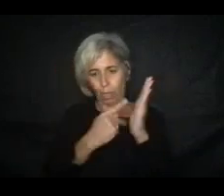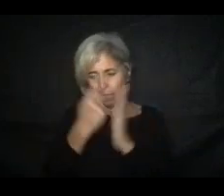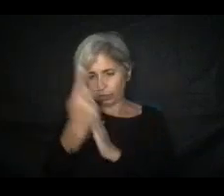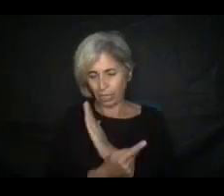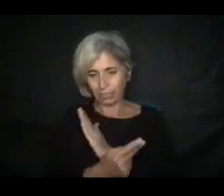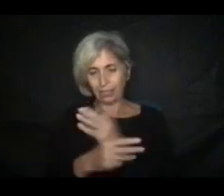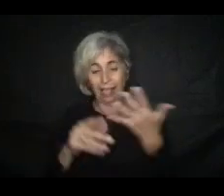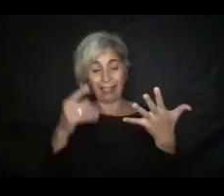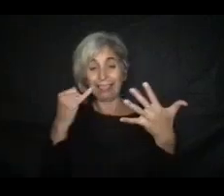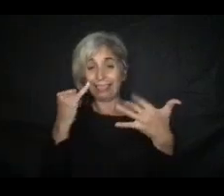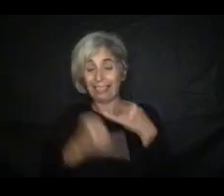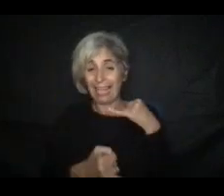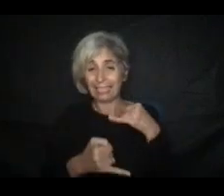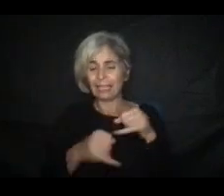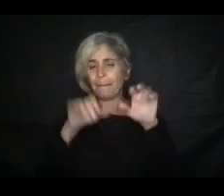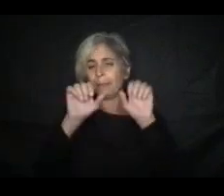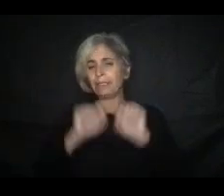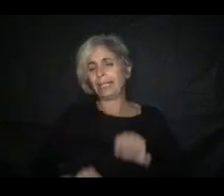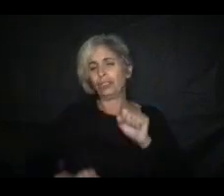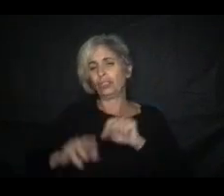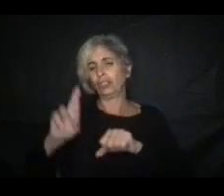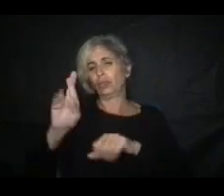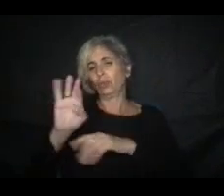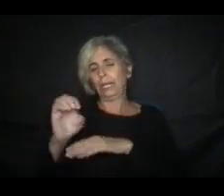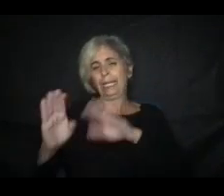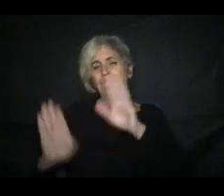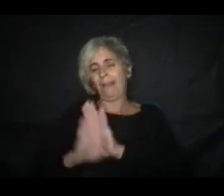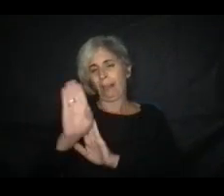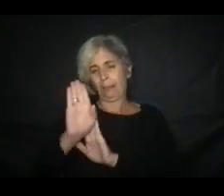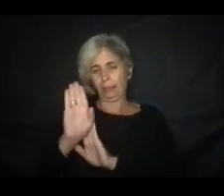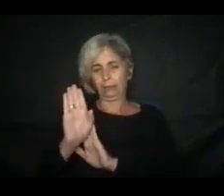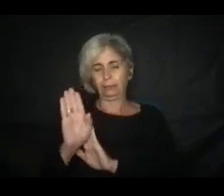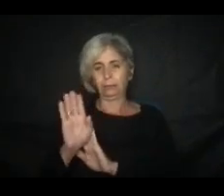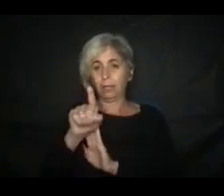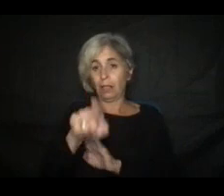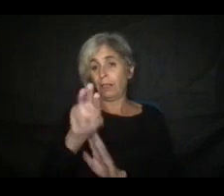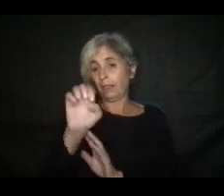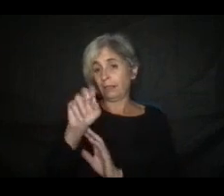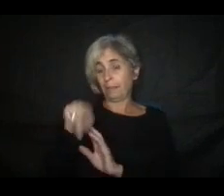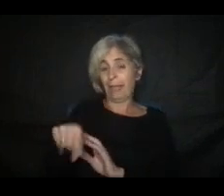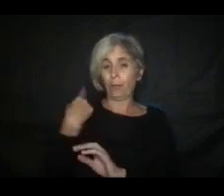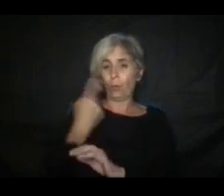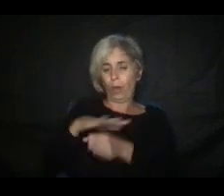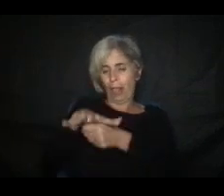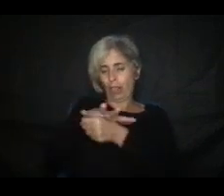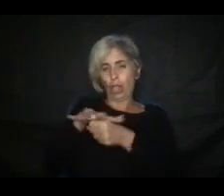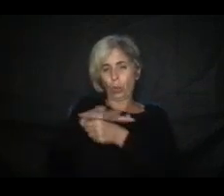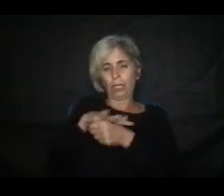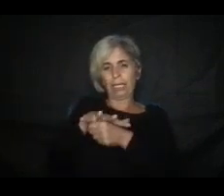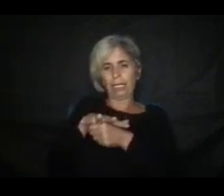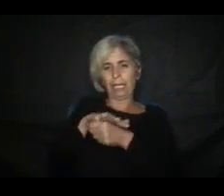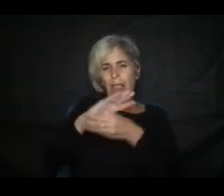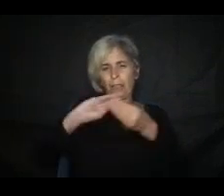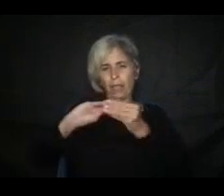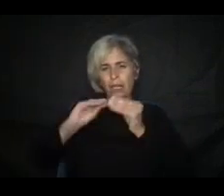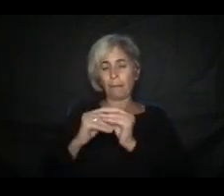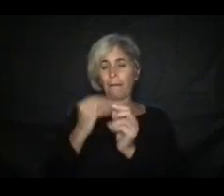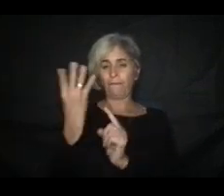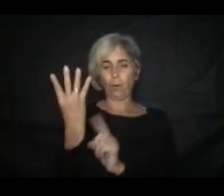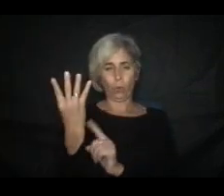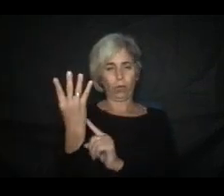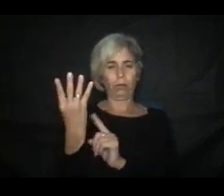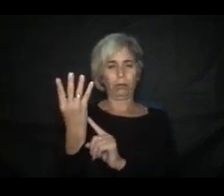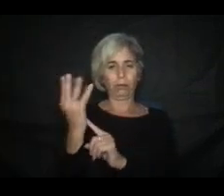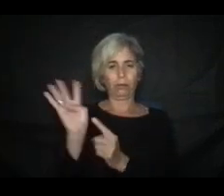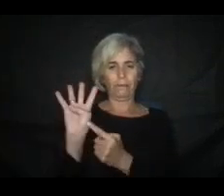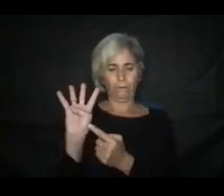potential redevelopments. To orient yourself to this map, we are located right at the number 4. That is the